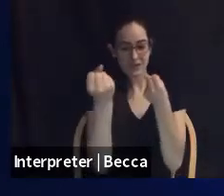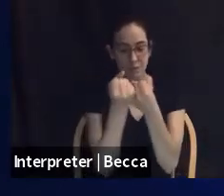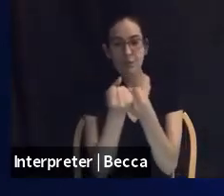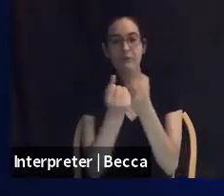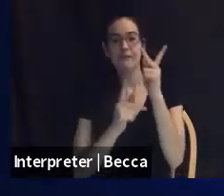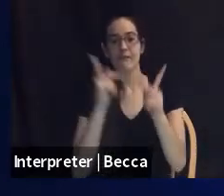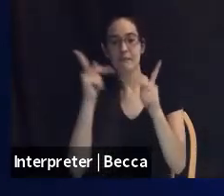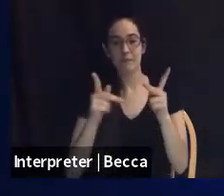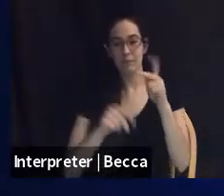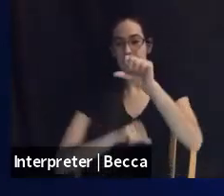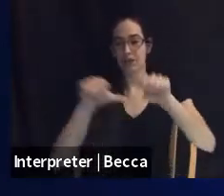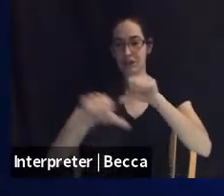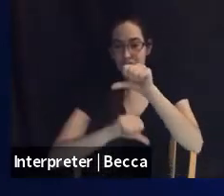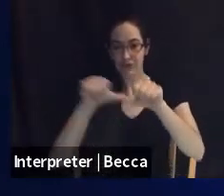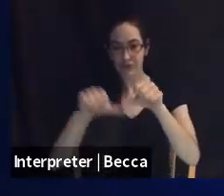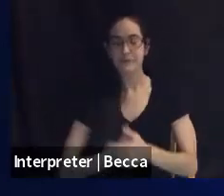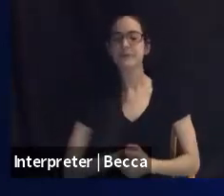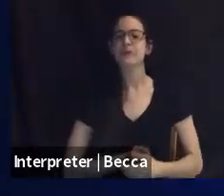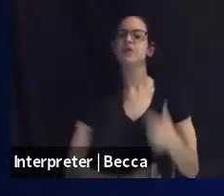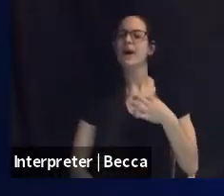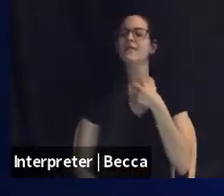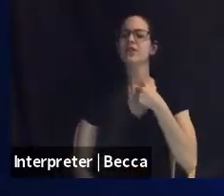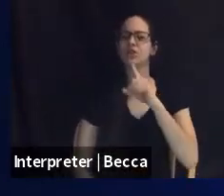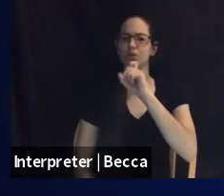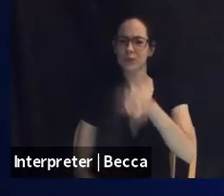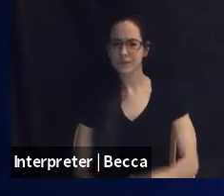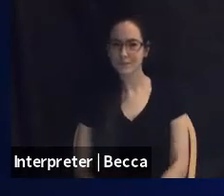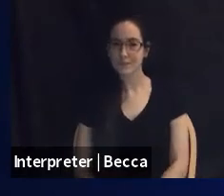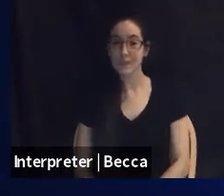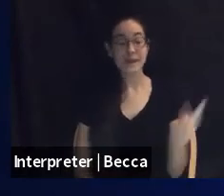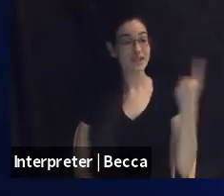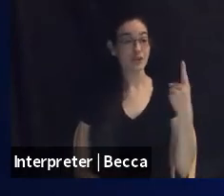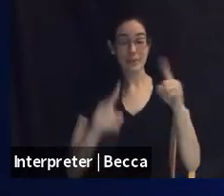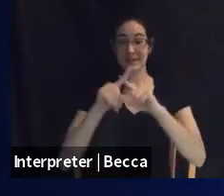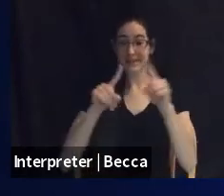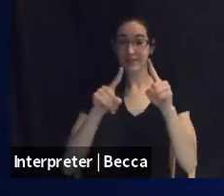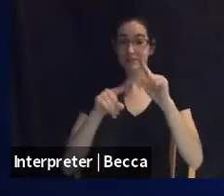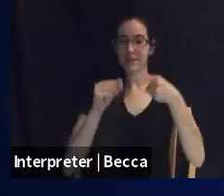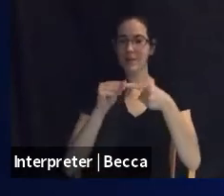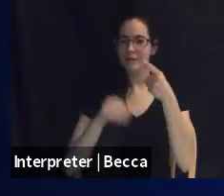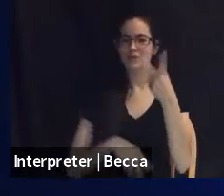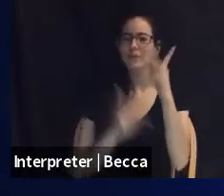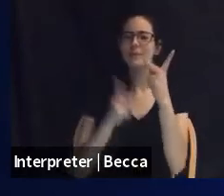and they wanted to be around them. And I gotta ask you a question. Is there something different about you that people can see?